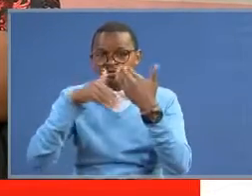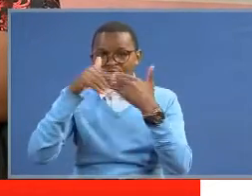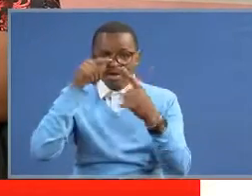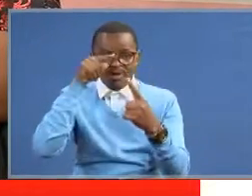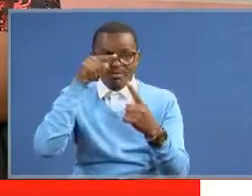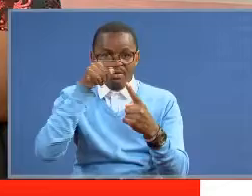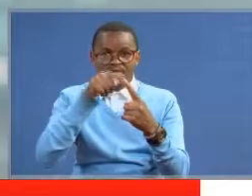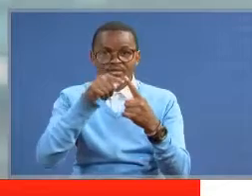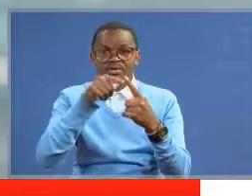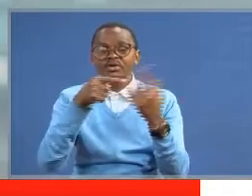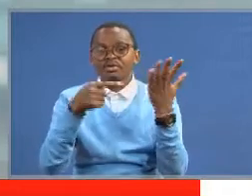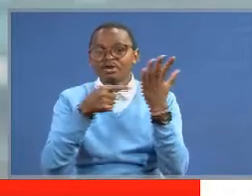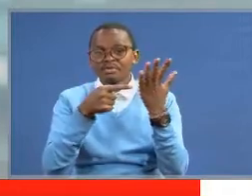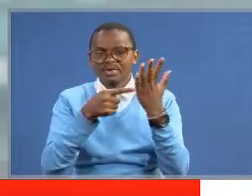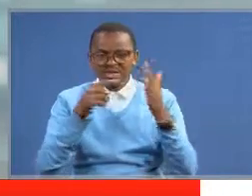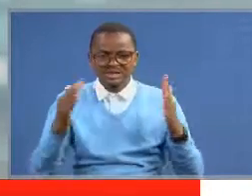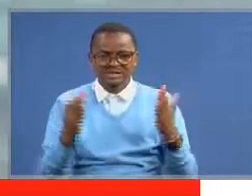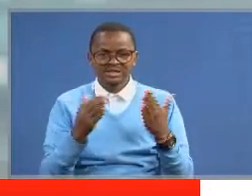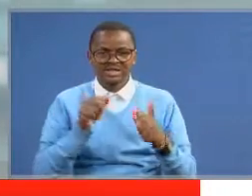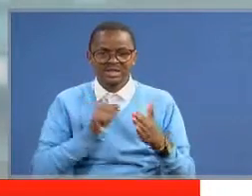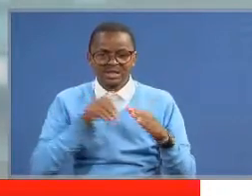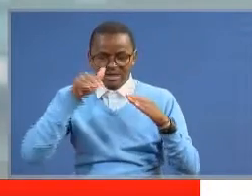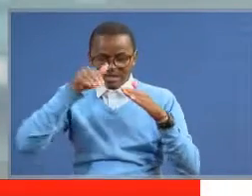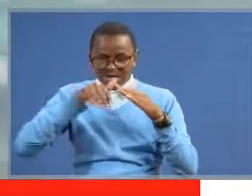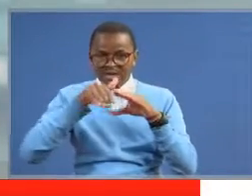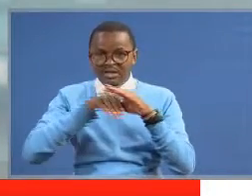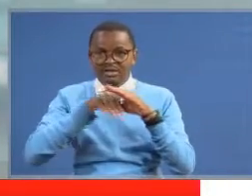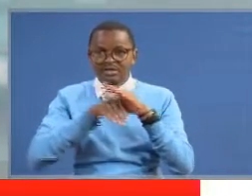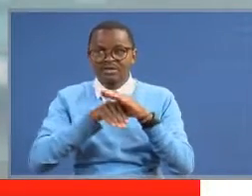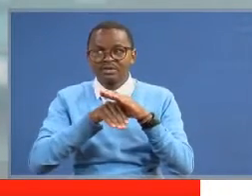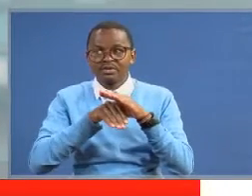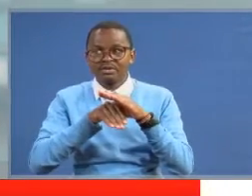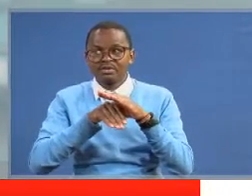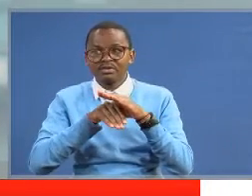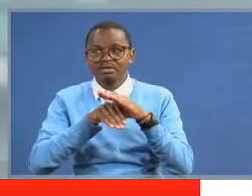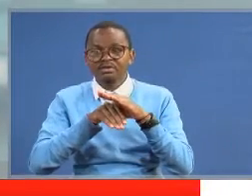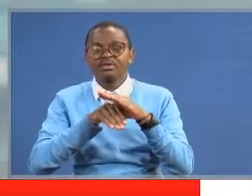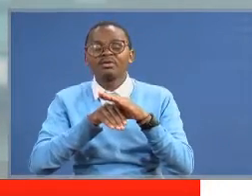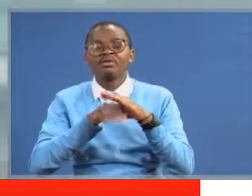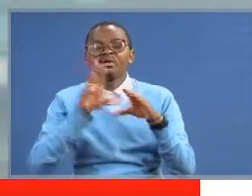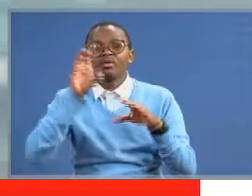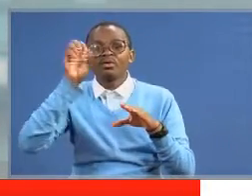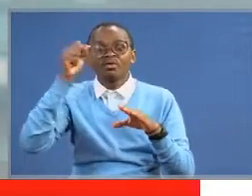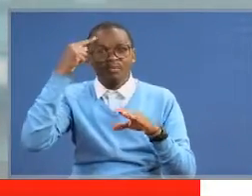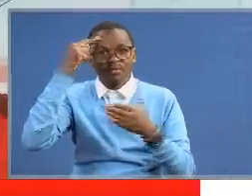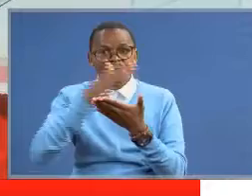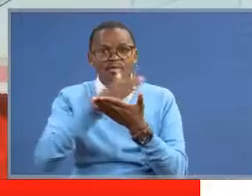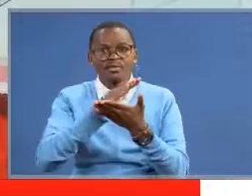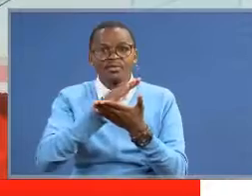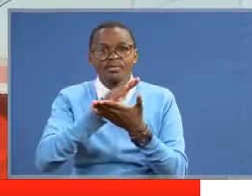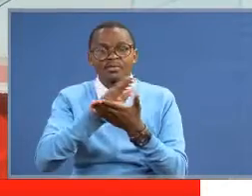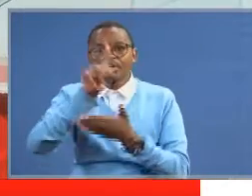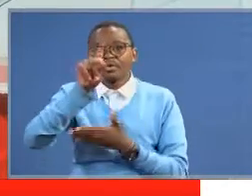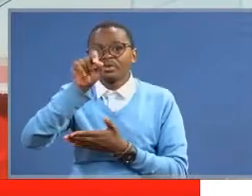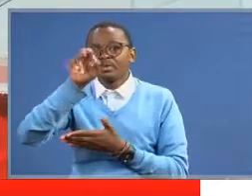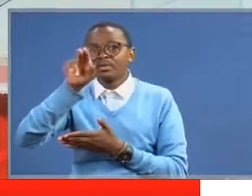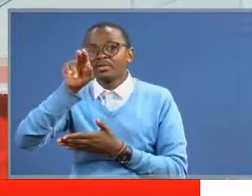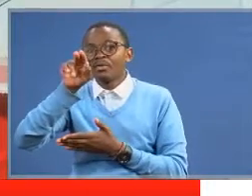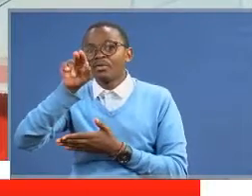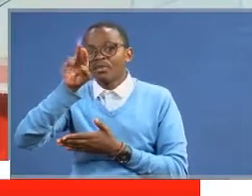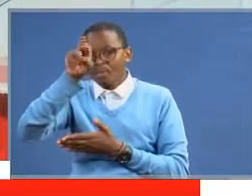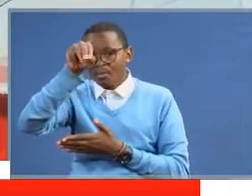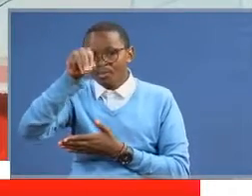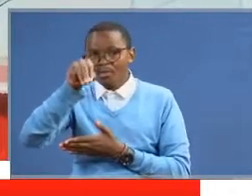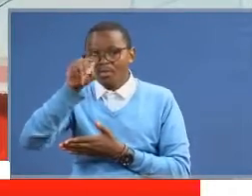of Pwani Techno Girls is to inspire girls to venture in technology. Which university was that? Yes, so I was part of Technical University of